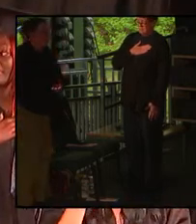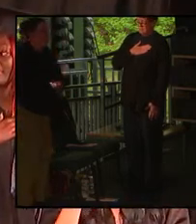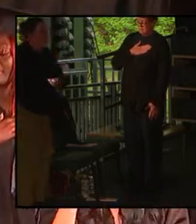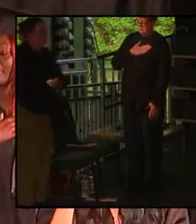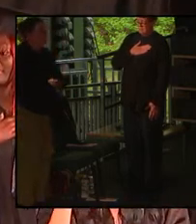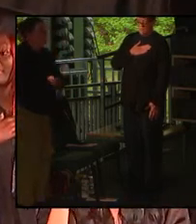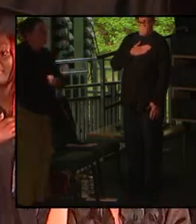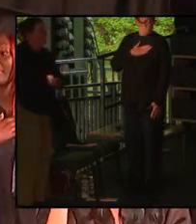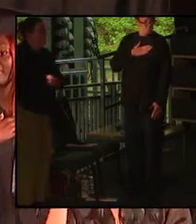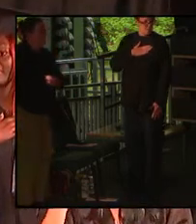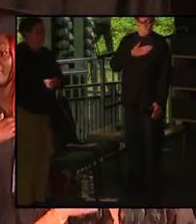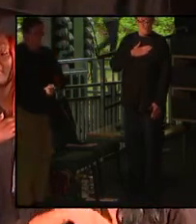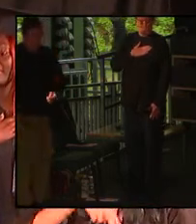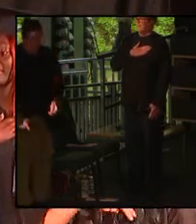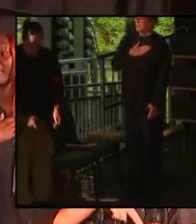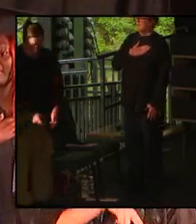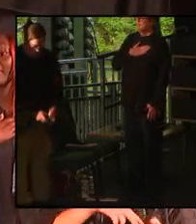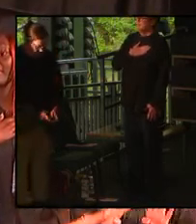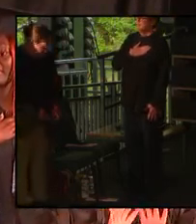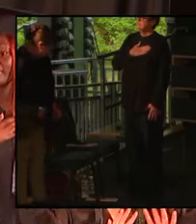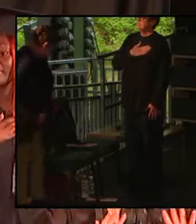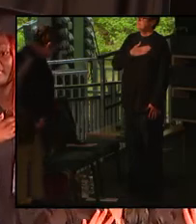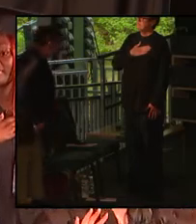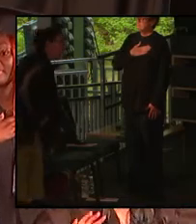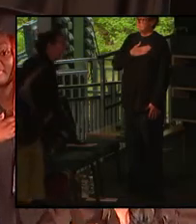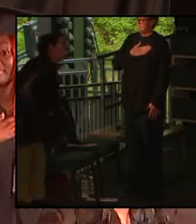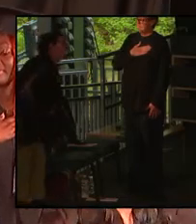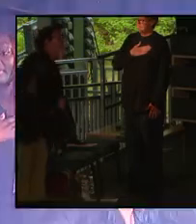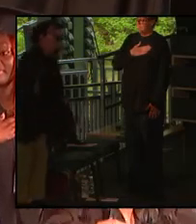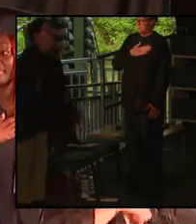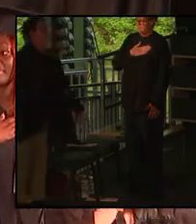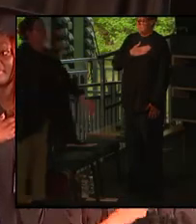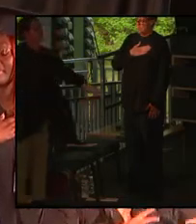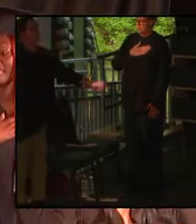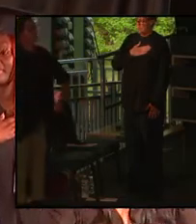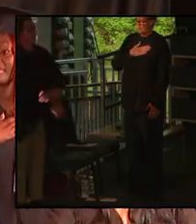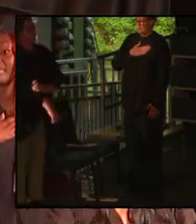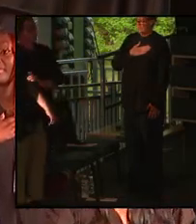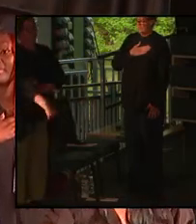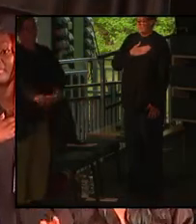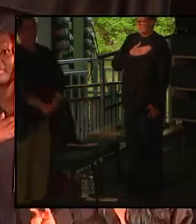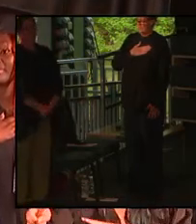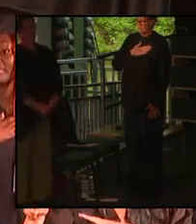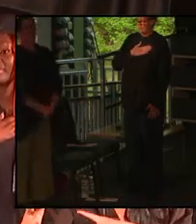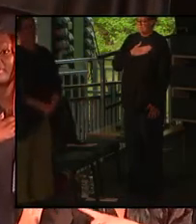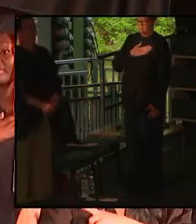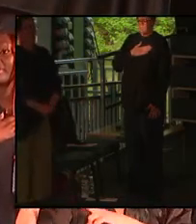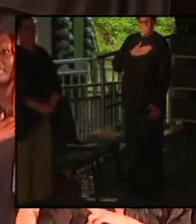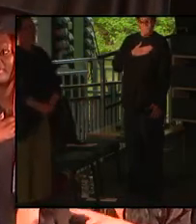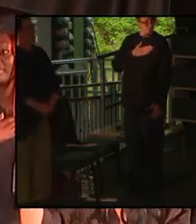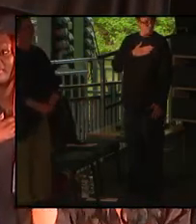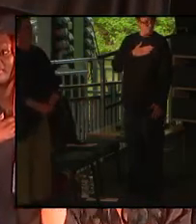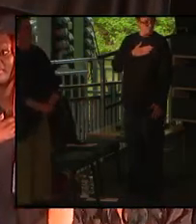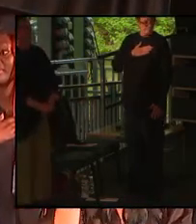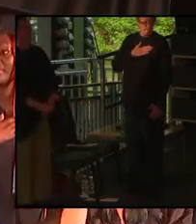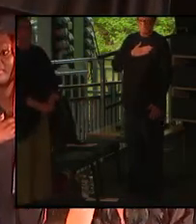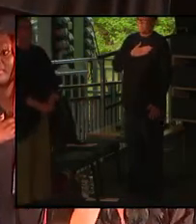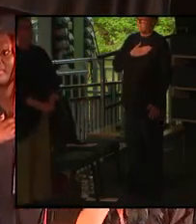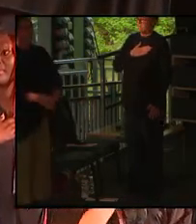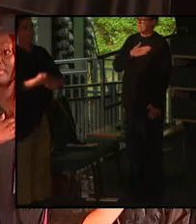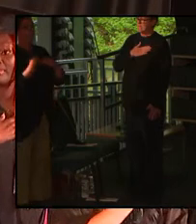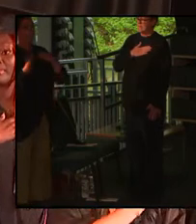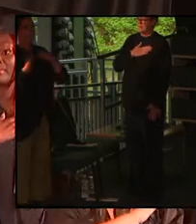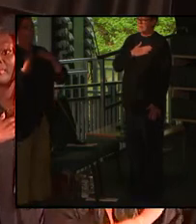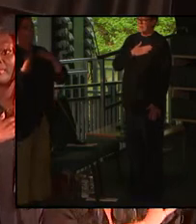early light what so proudly we hailed at